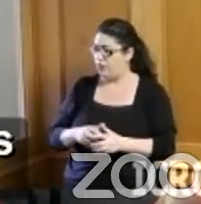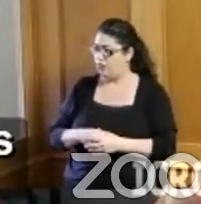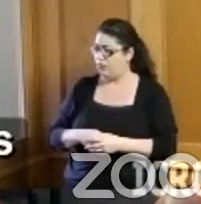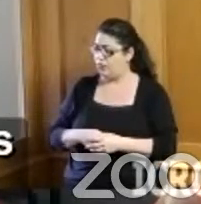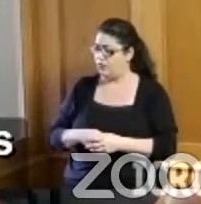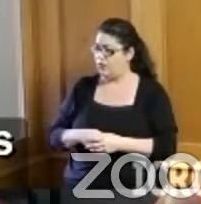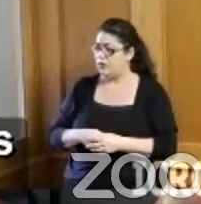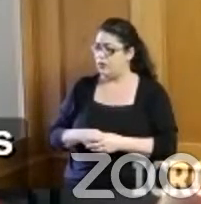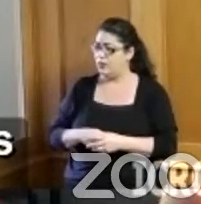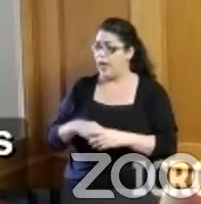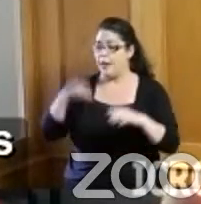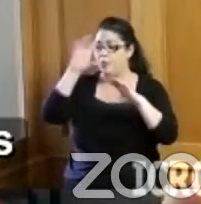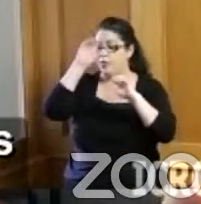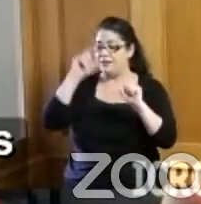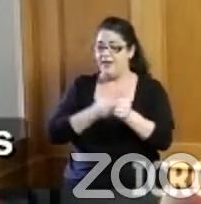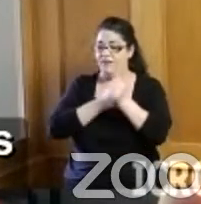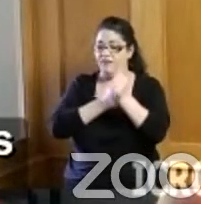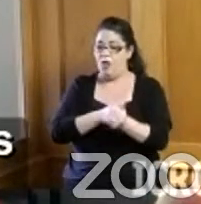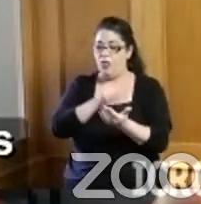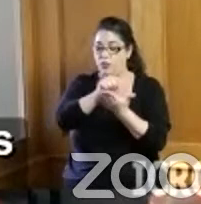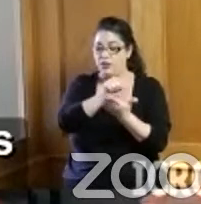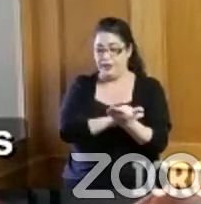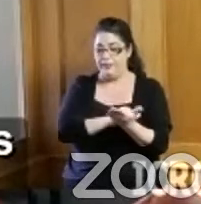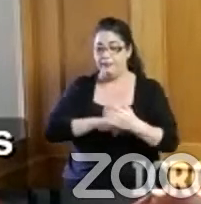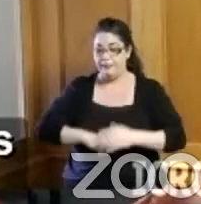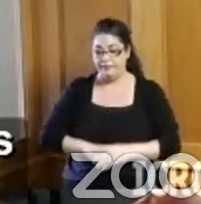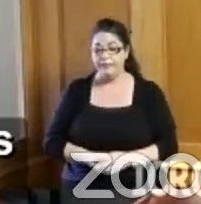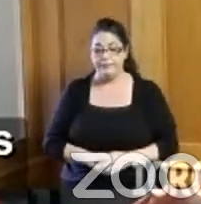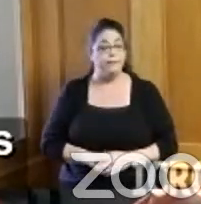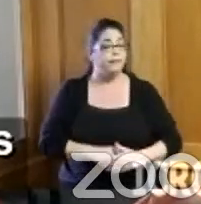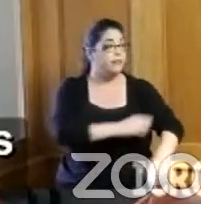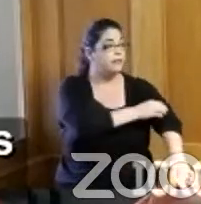No, we're going by the agenda. Yeah, so we have.